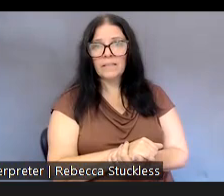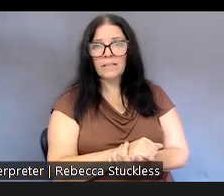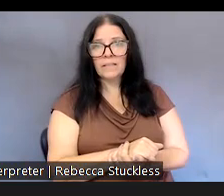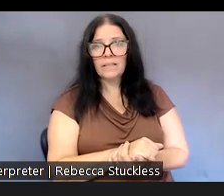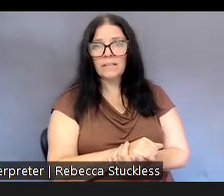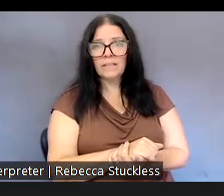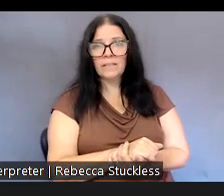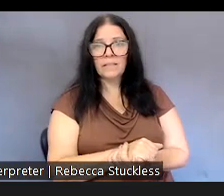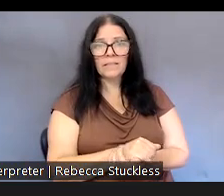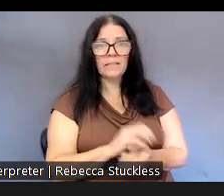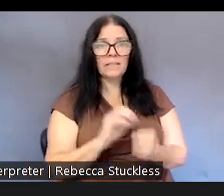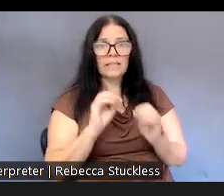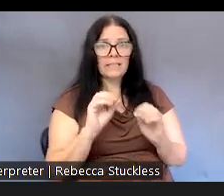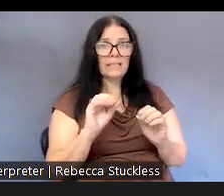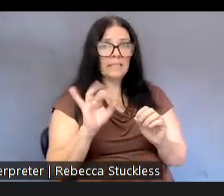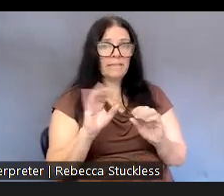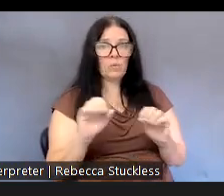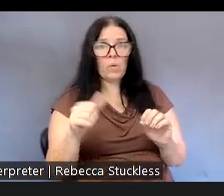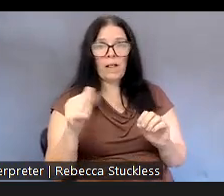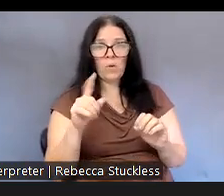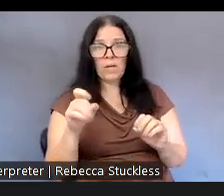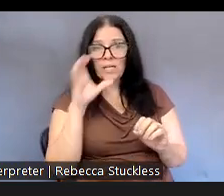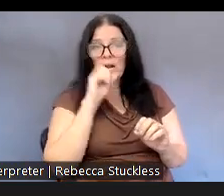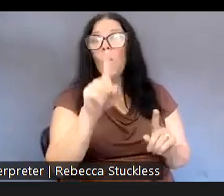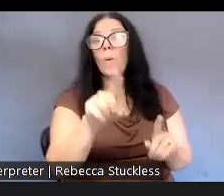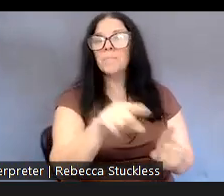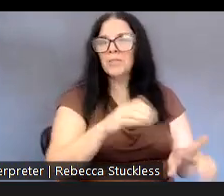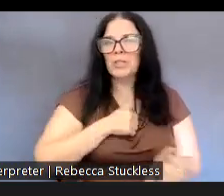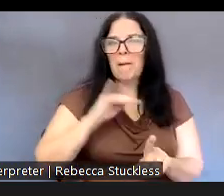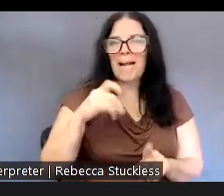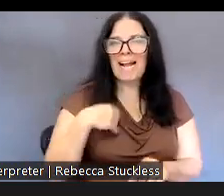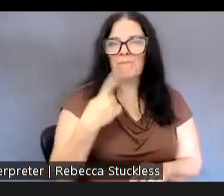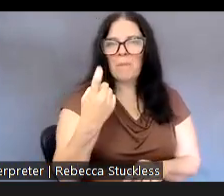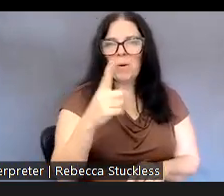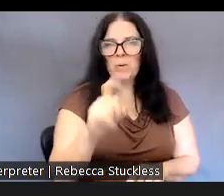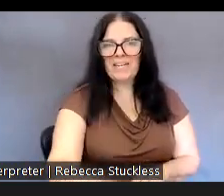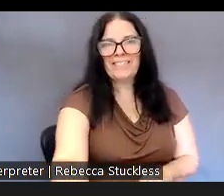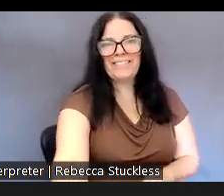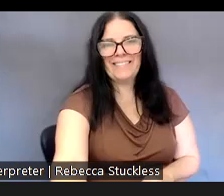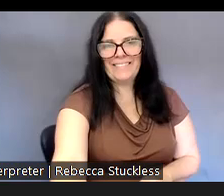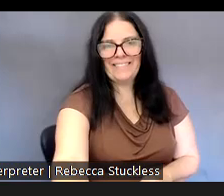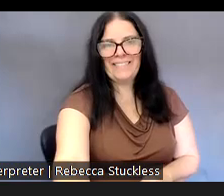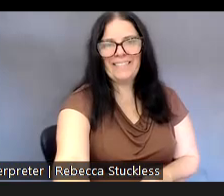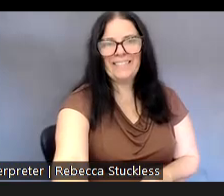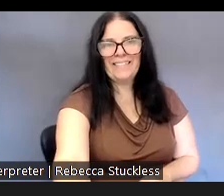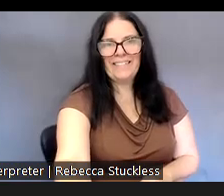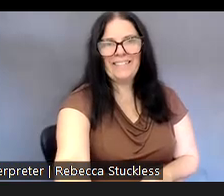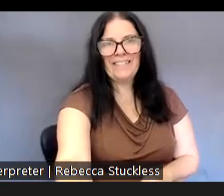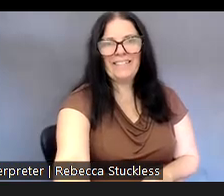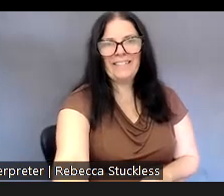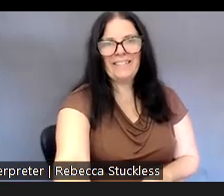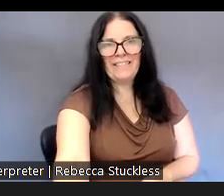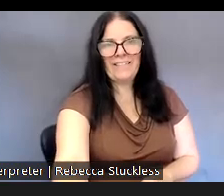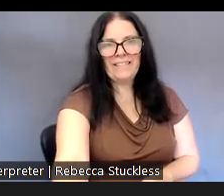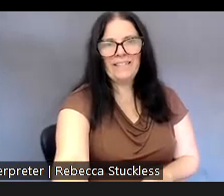absent any other questions, I guess we're done. Oh, sorry, Mike, we got one more. Can I jump back Okay. in? All right.